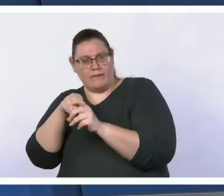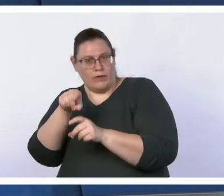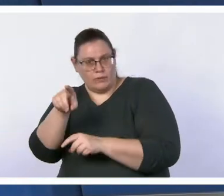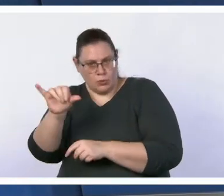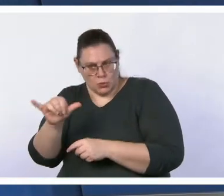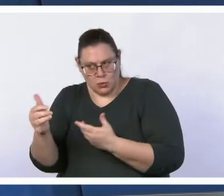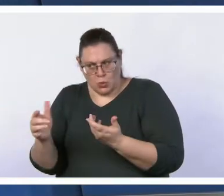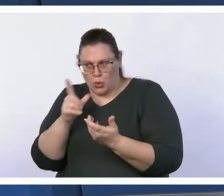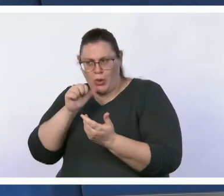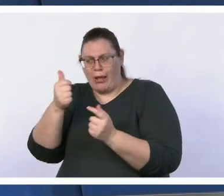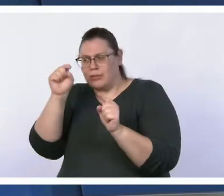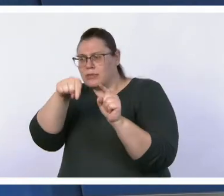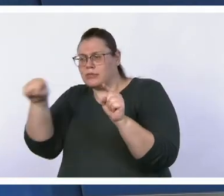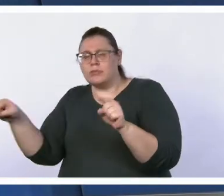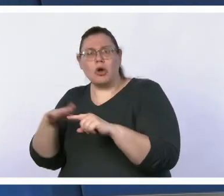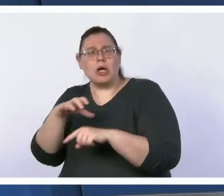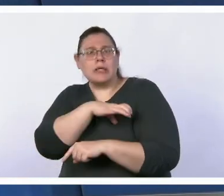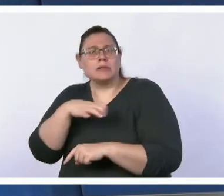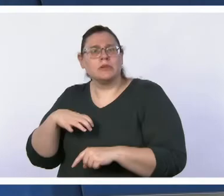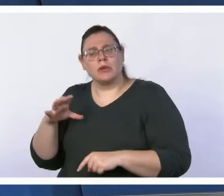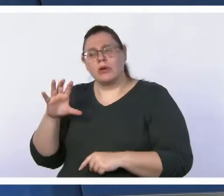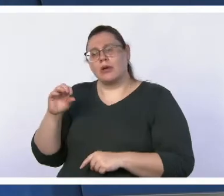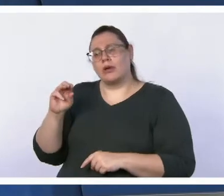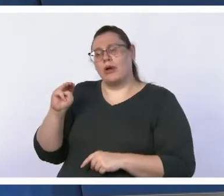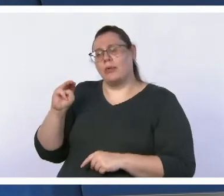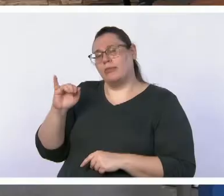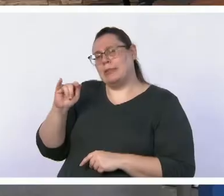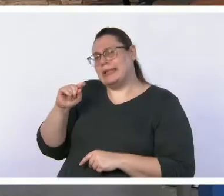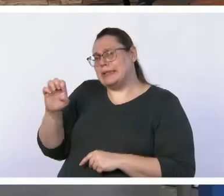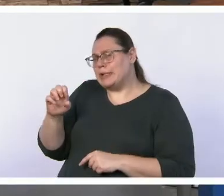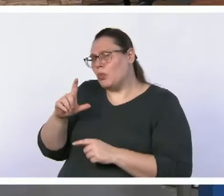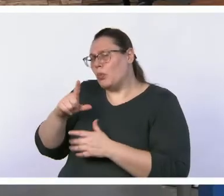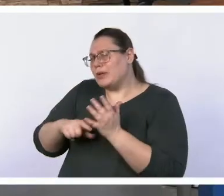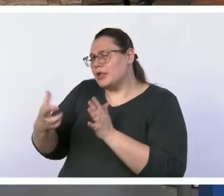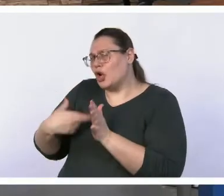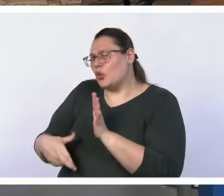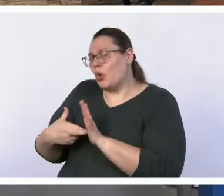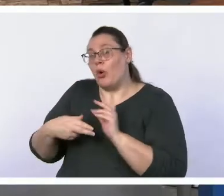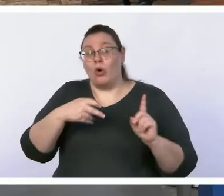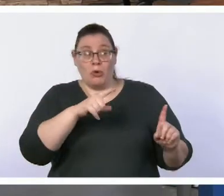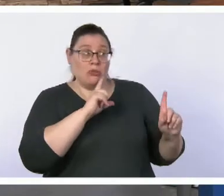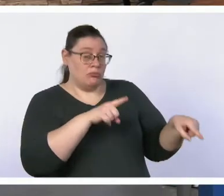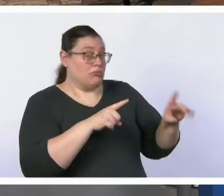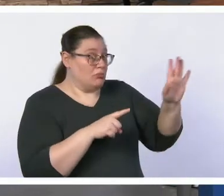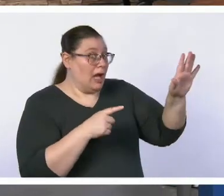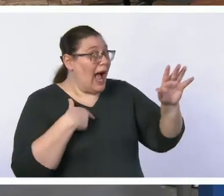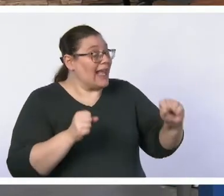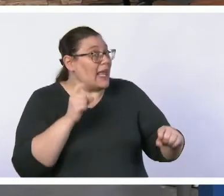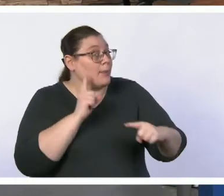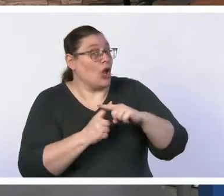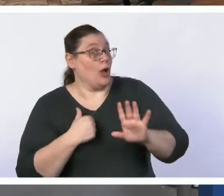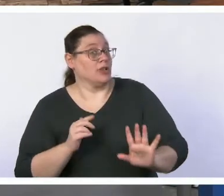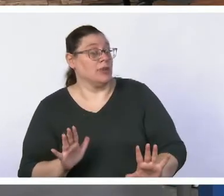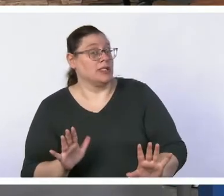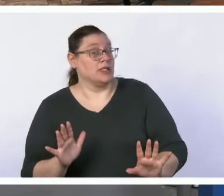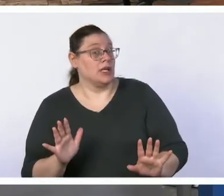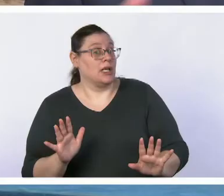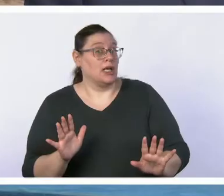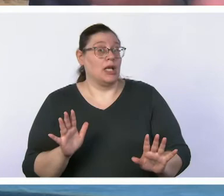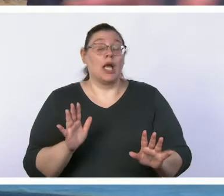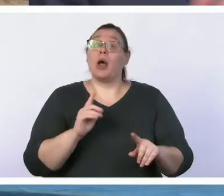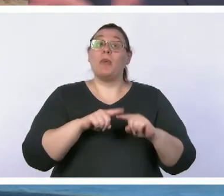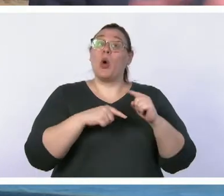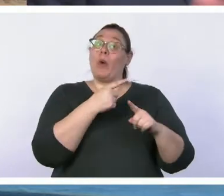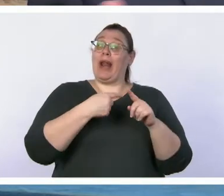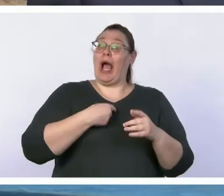this committee, and what are their roles? And just to be clear, I can be optimistic, but when I put my budget chair hat